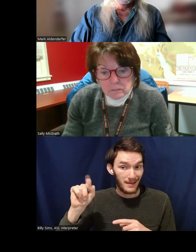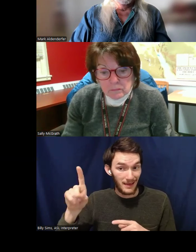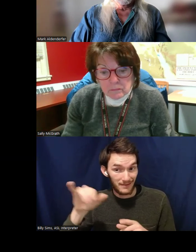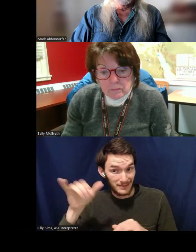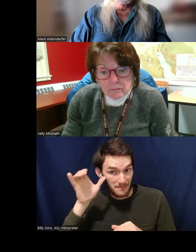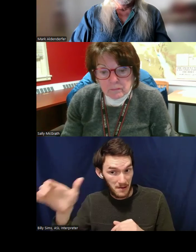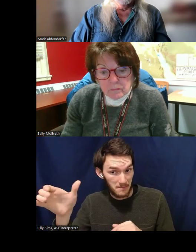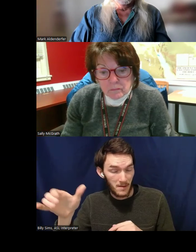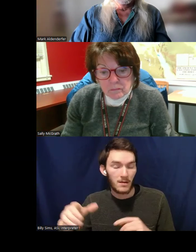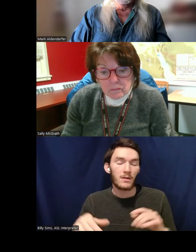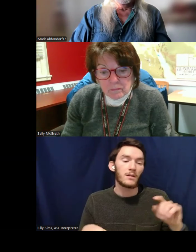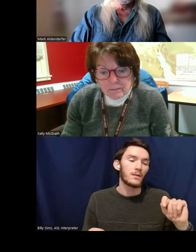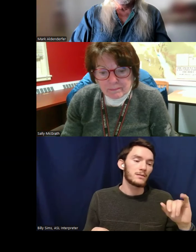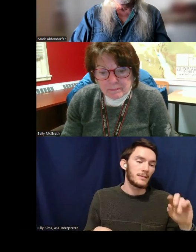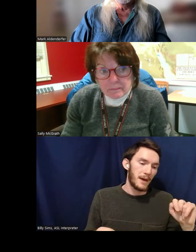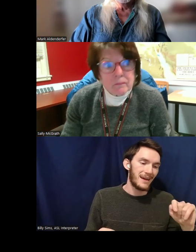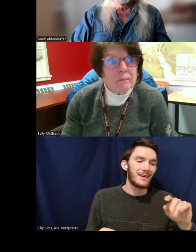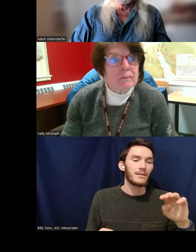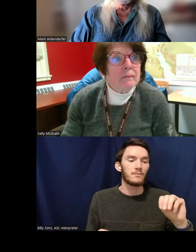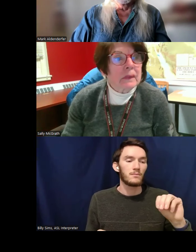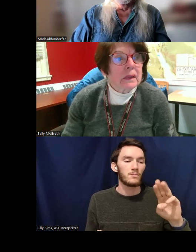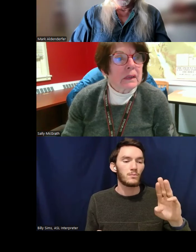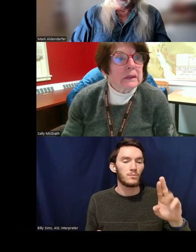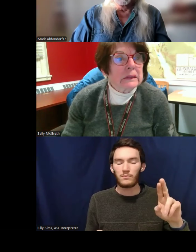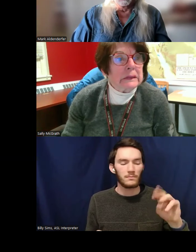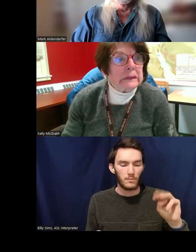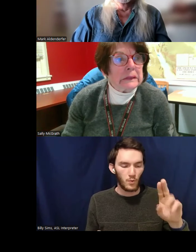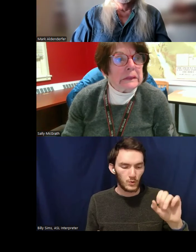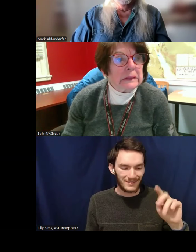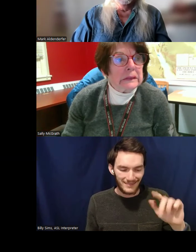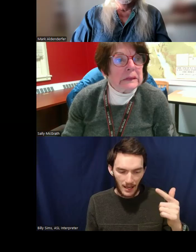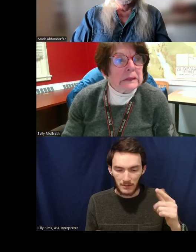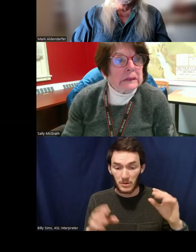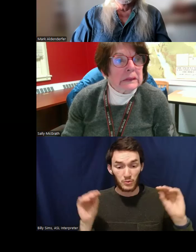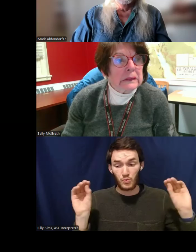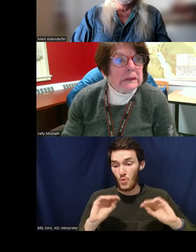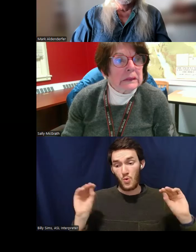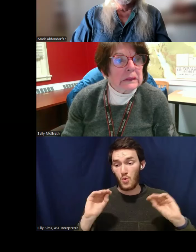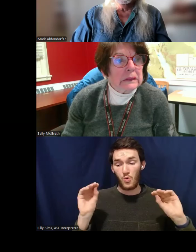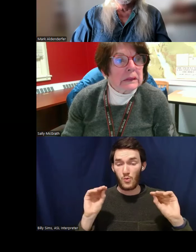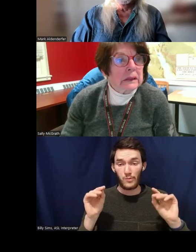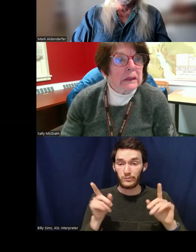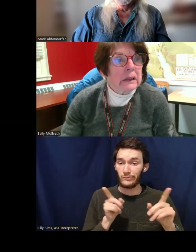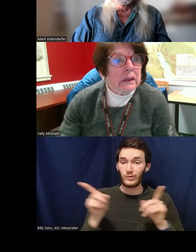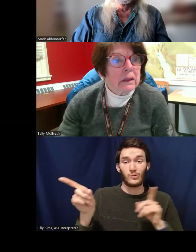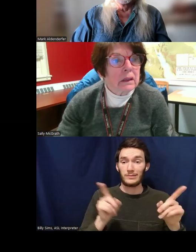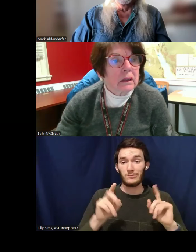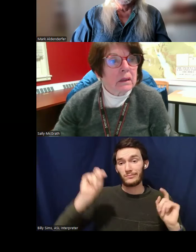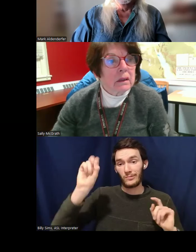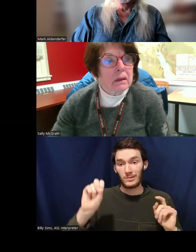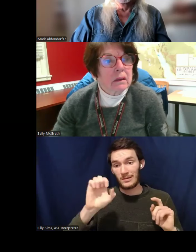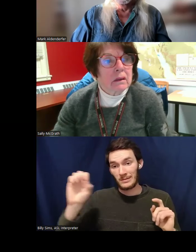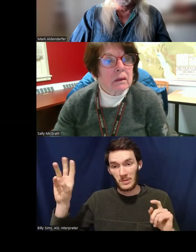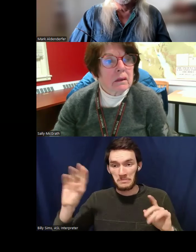and in Mustang, there's no direction that I am aware of. That is, at least in the Tibetan case,